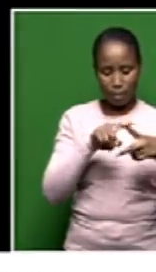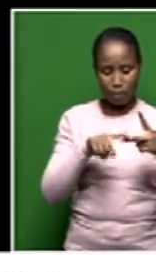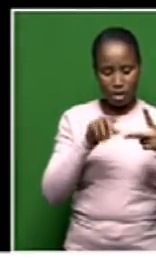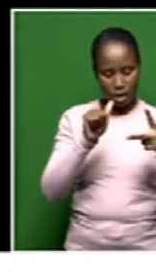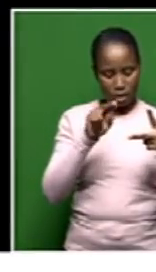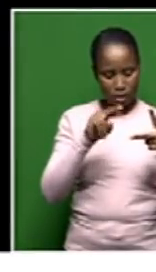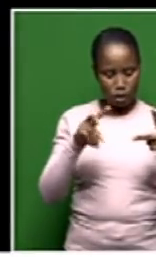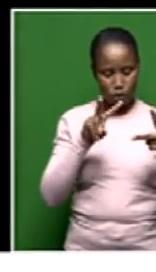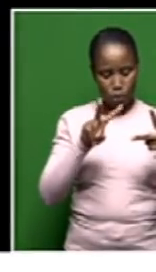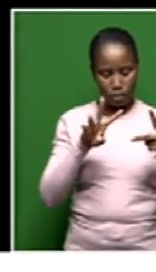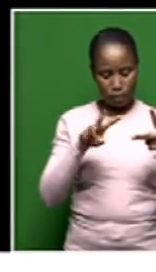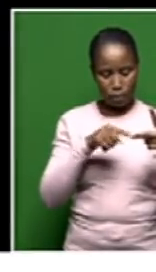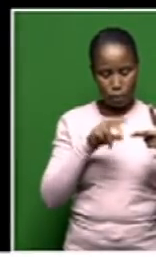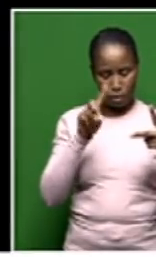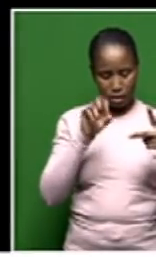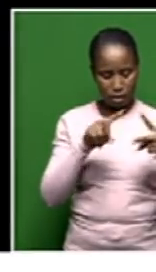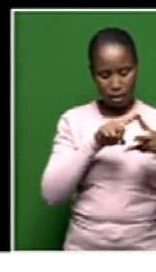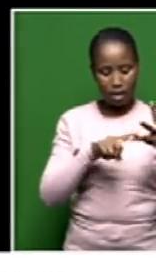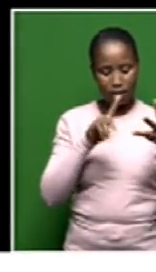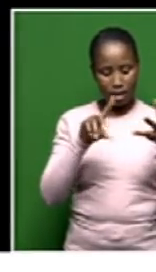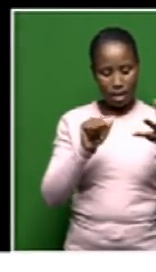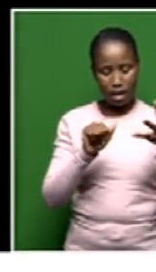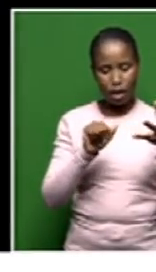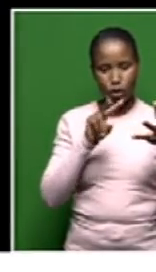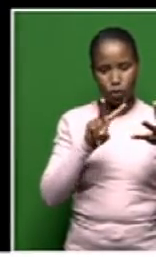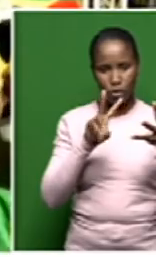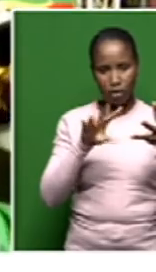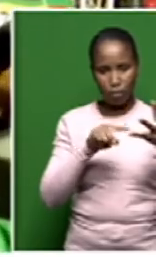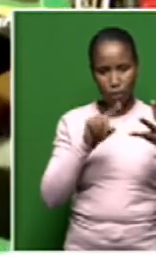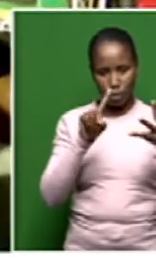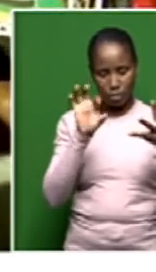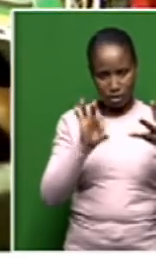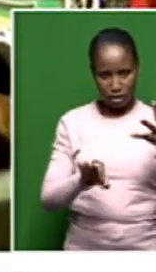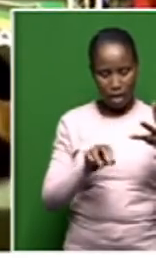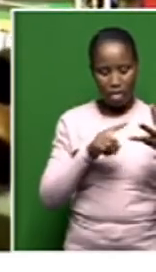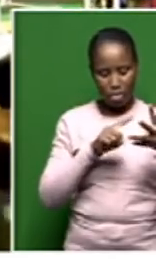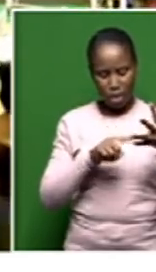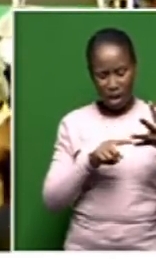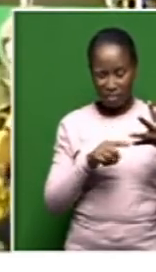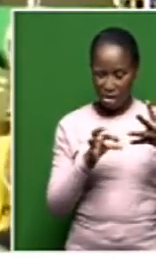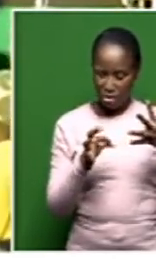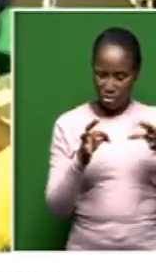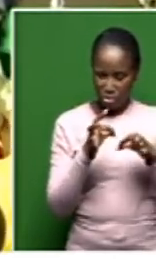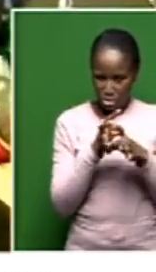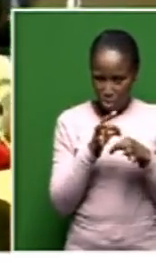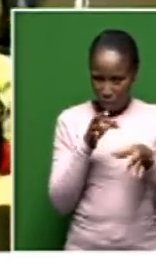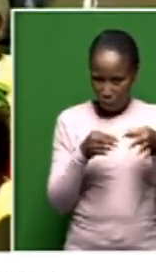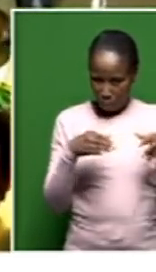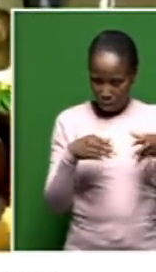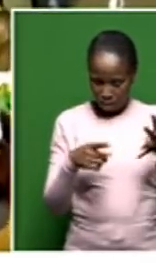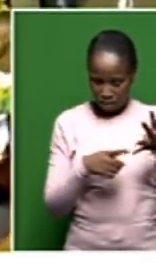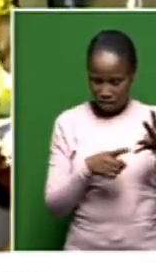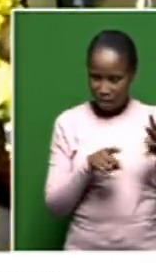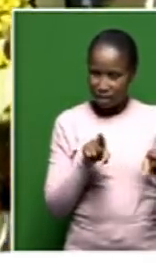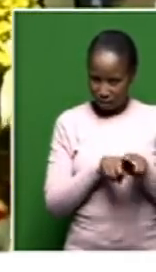the 21.5% and the DA 20.5%. And then there's another little party that also got one